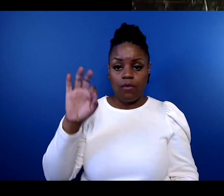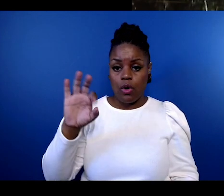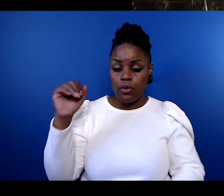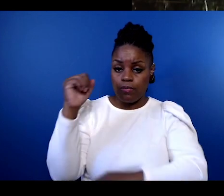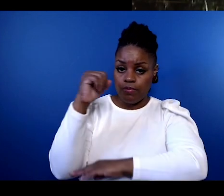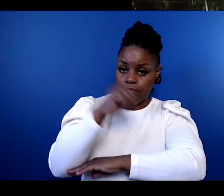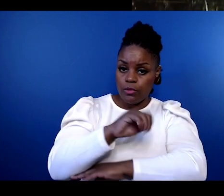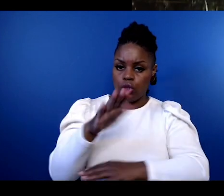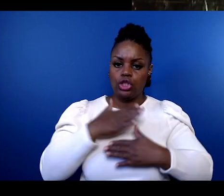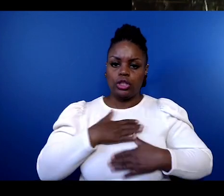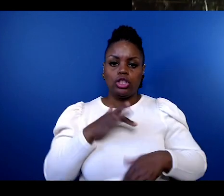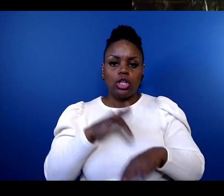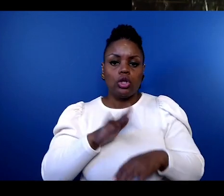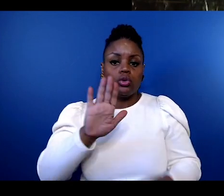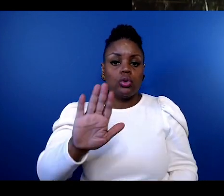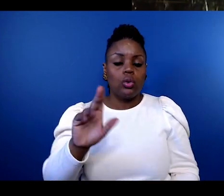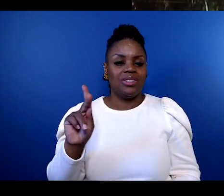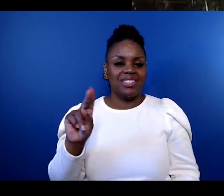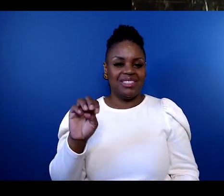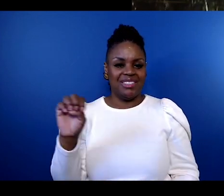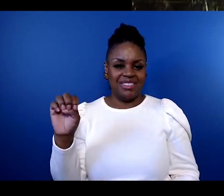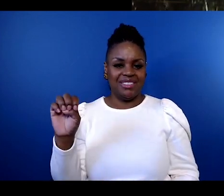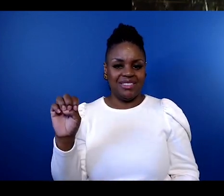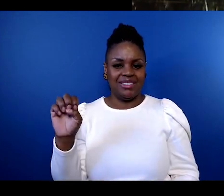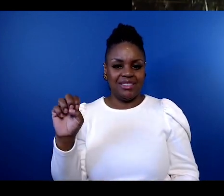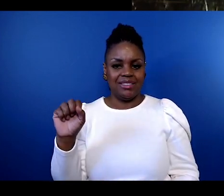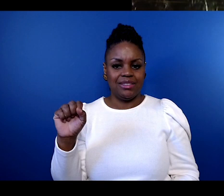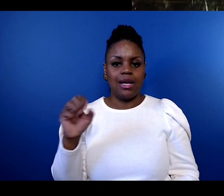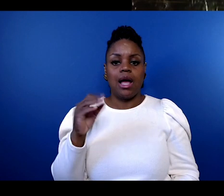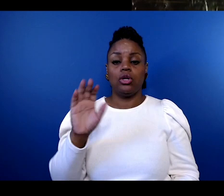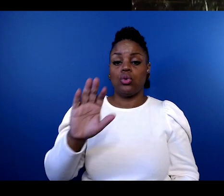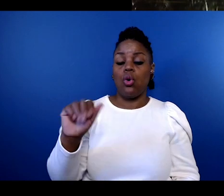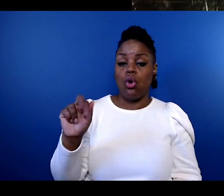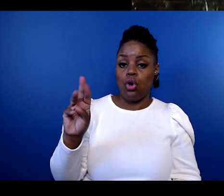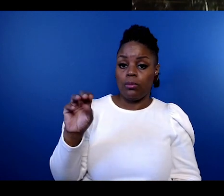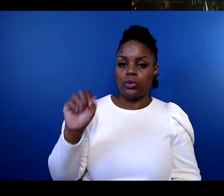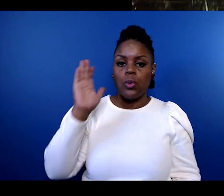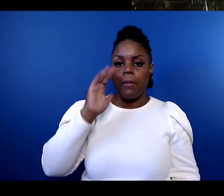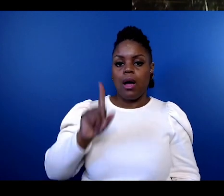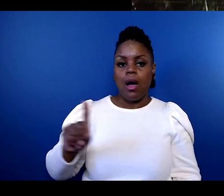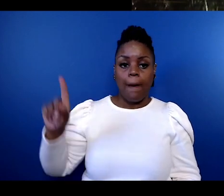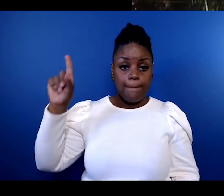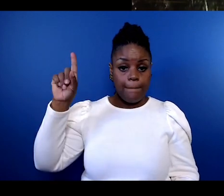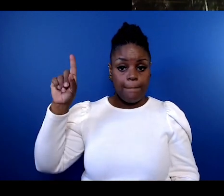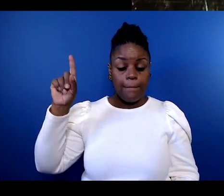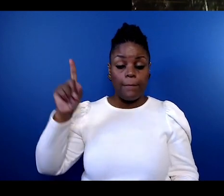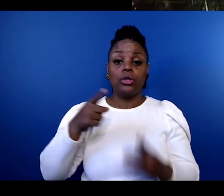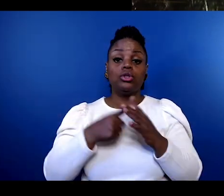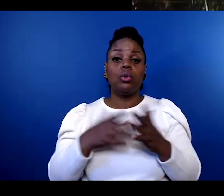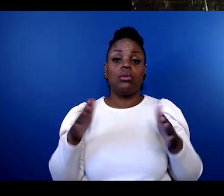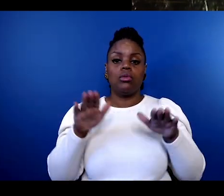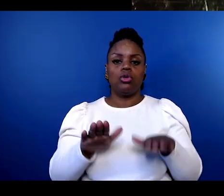And just breathe here. Again, we want to really focus on the depth of our breath, breathing into the